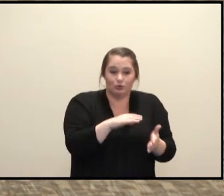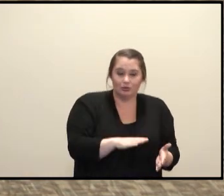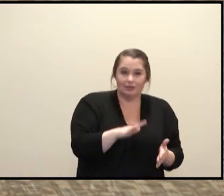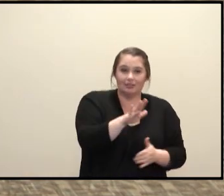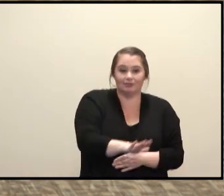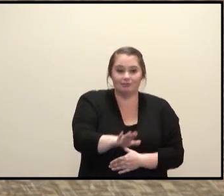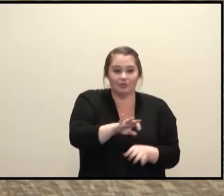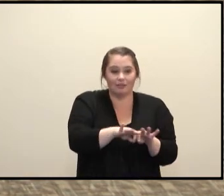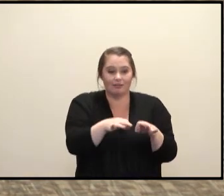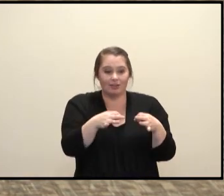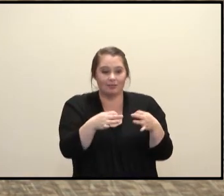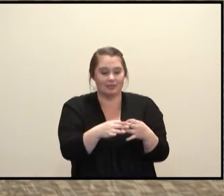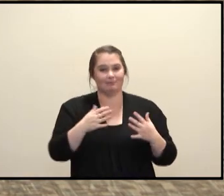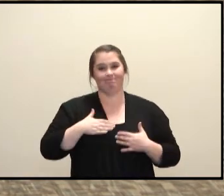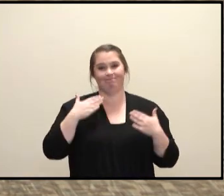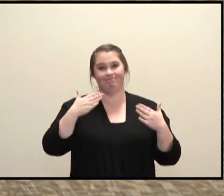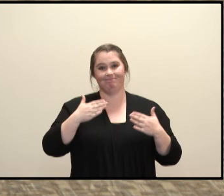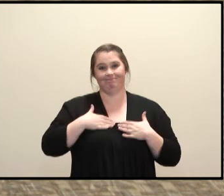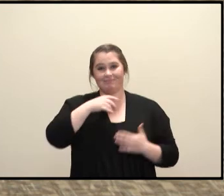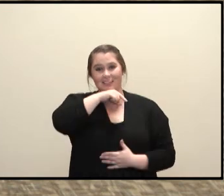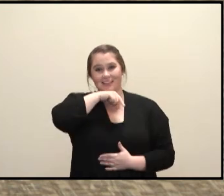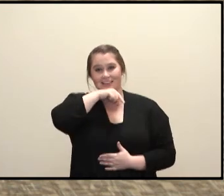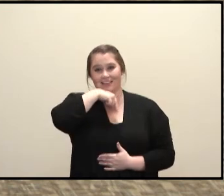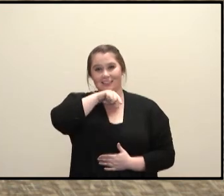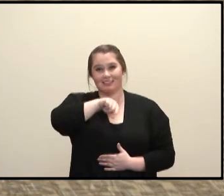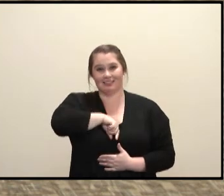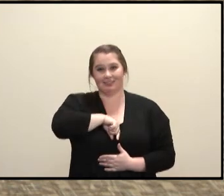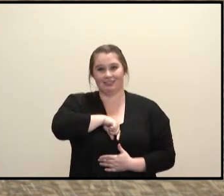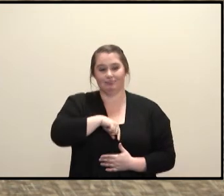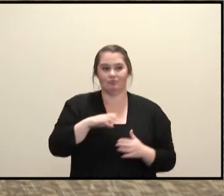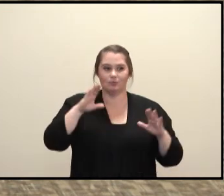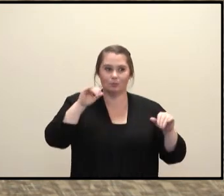their families, a very happy Thanksgiving. I hope you get to